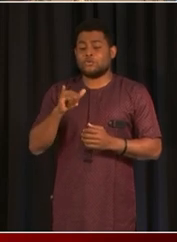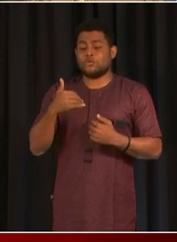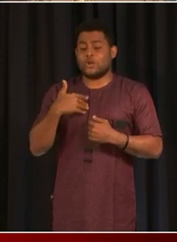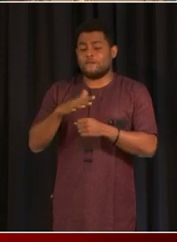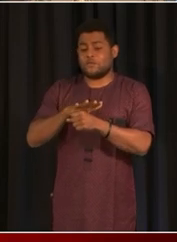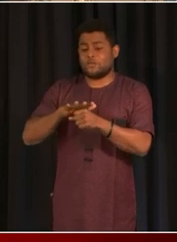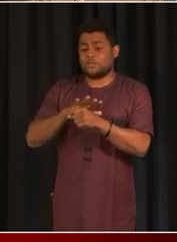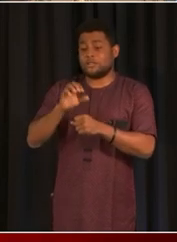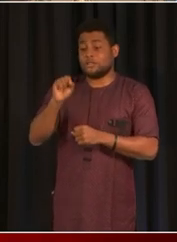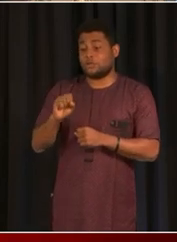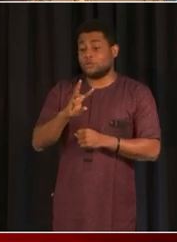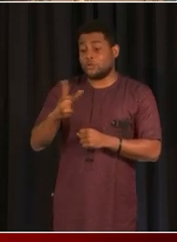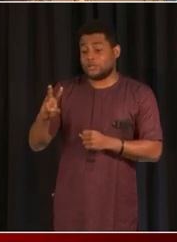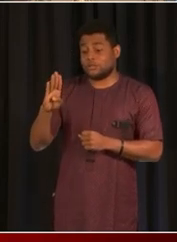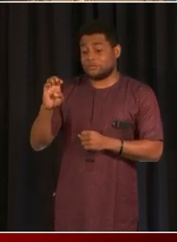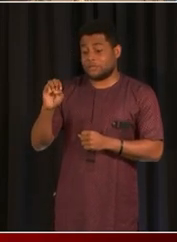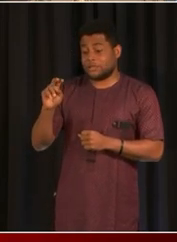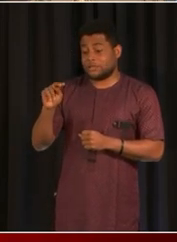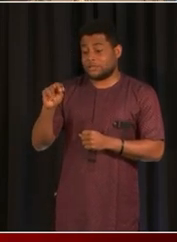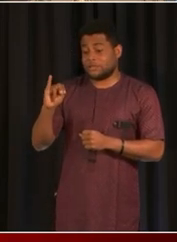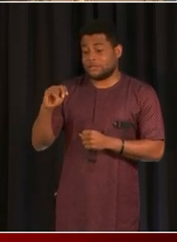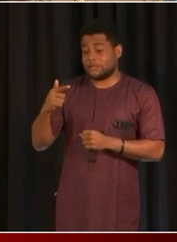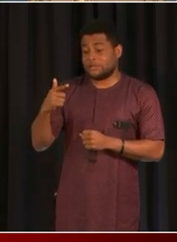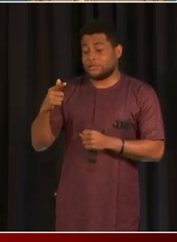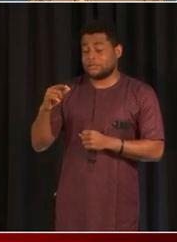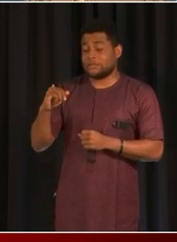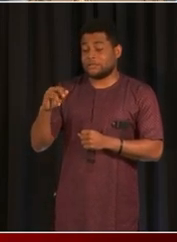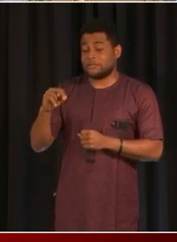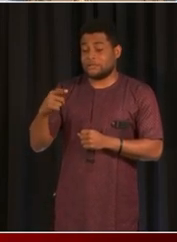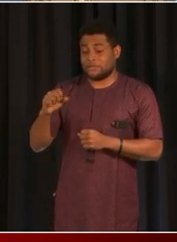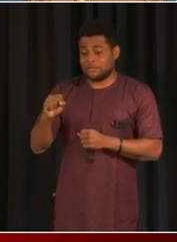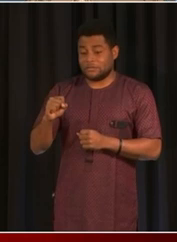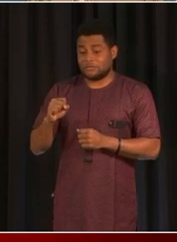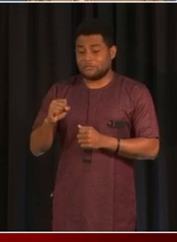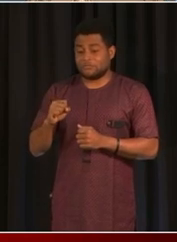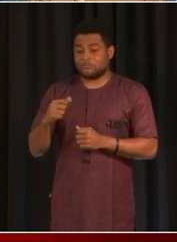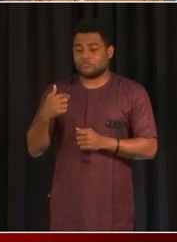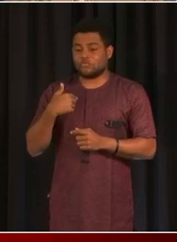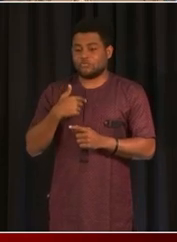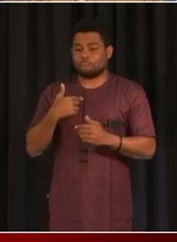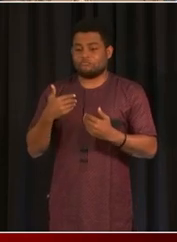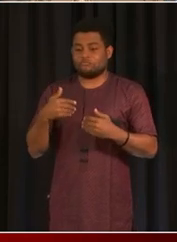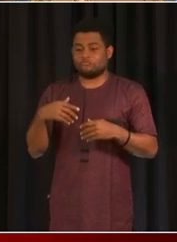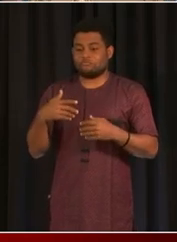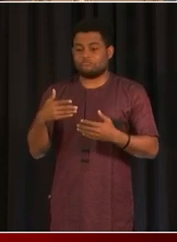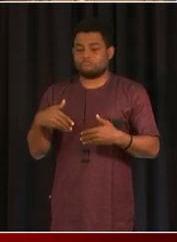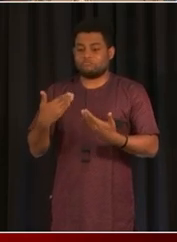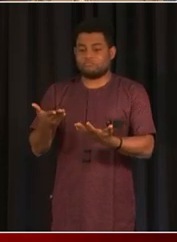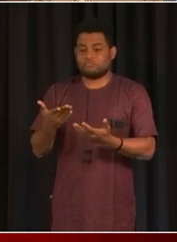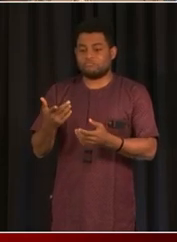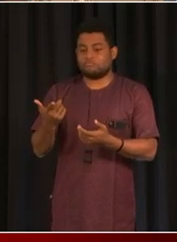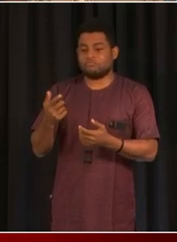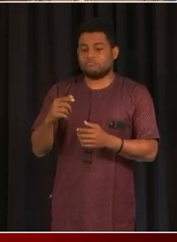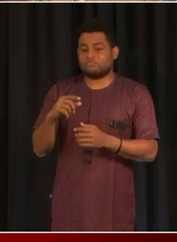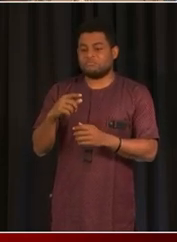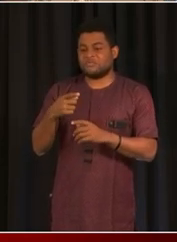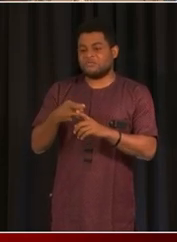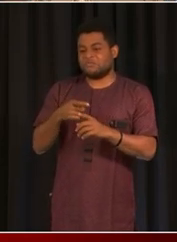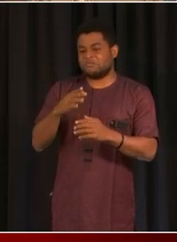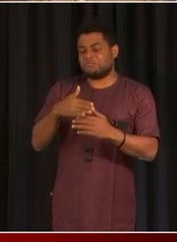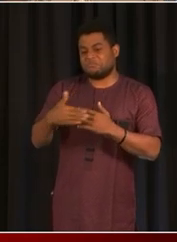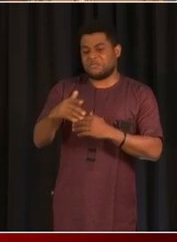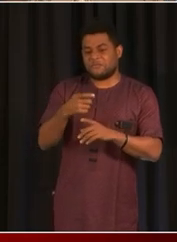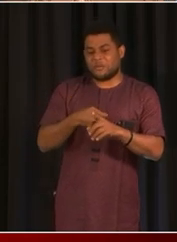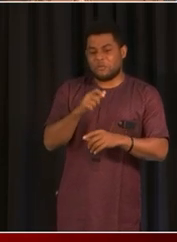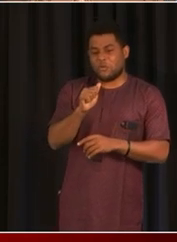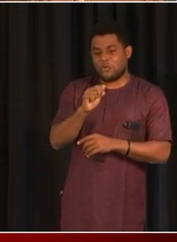listed above. We've extended those pop-up sites through August 21st. You've